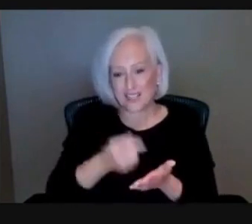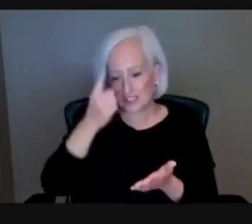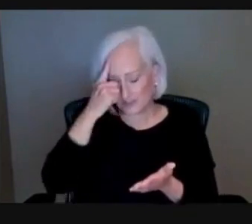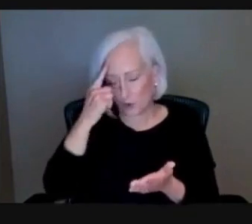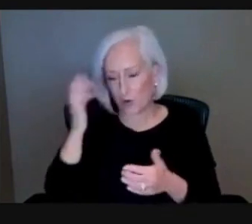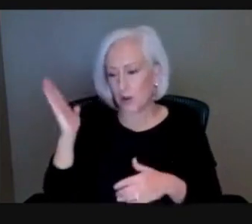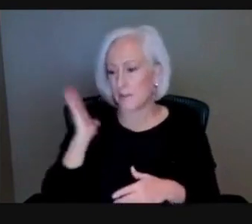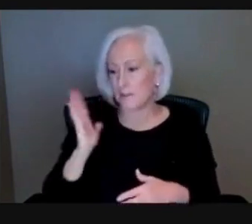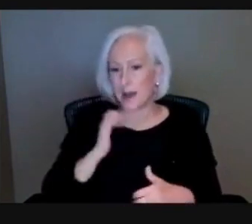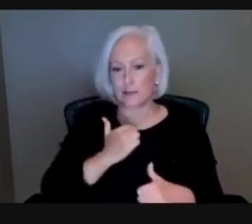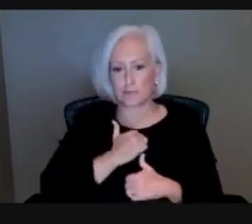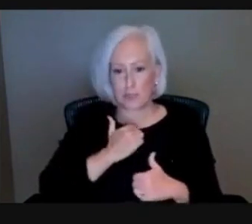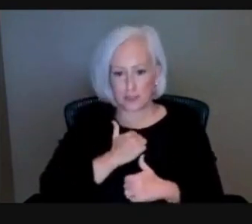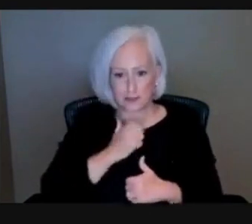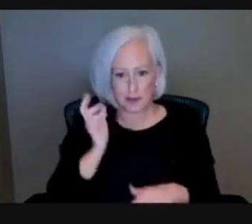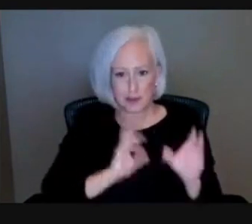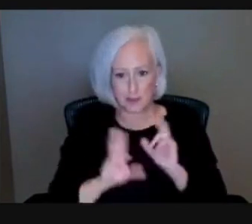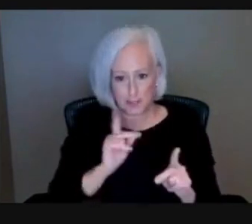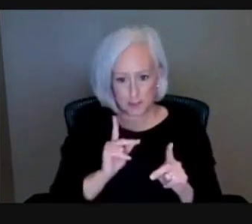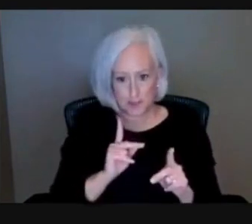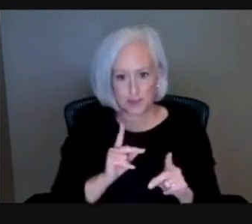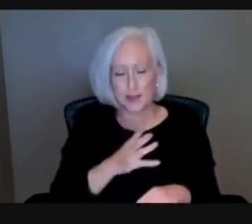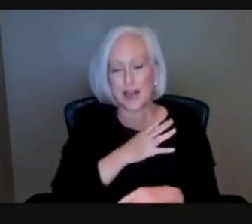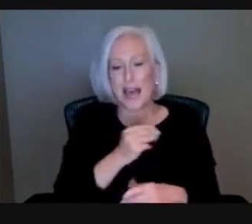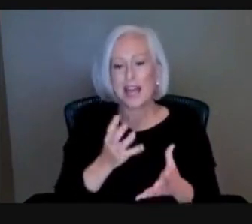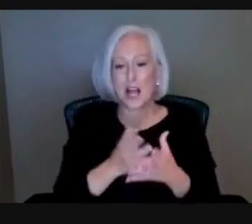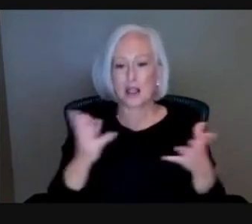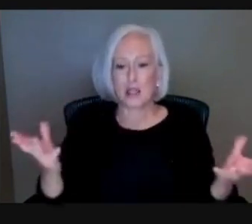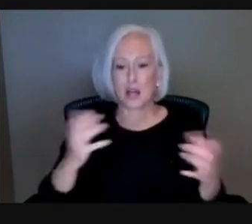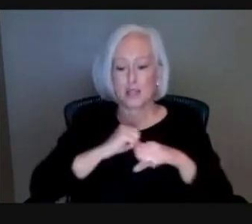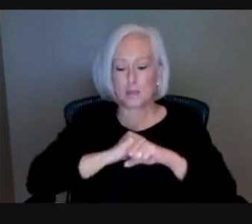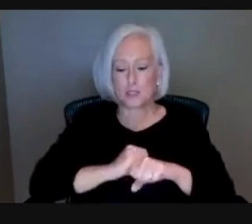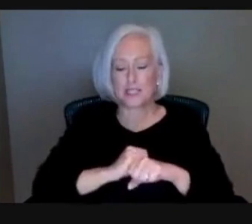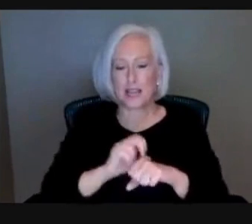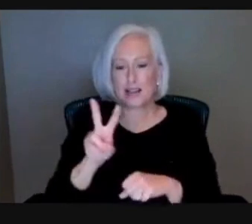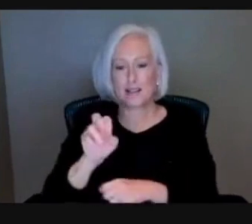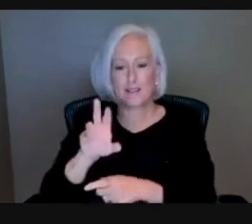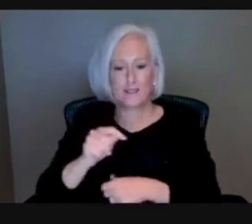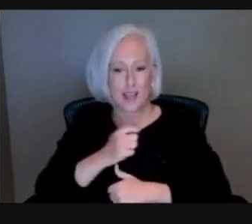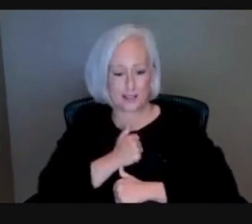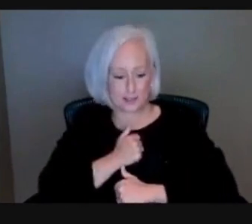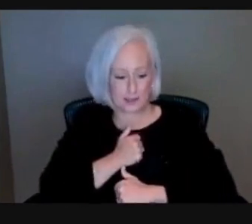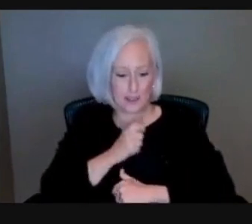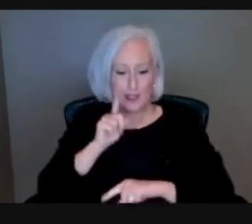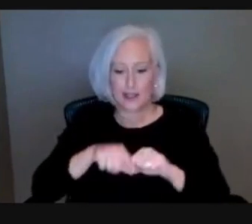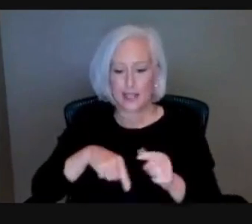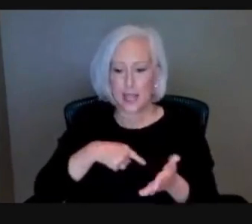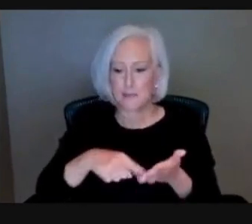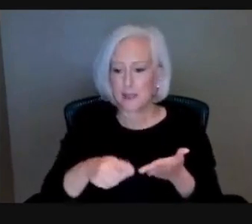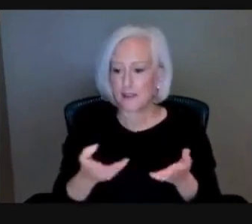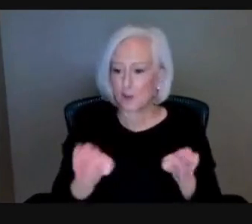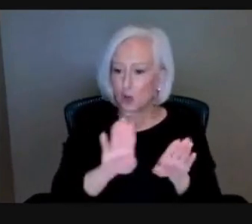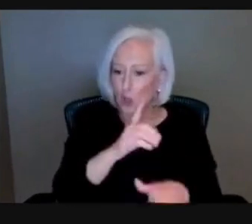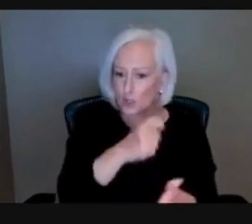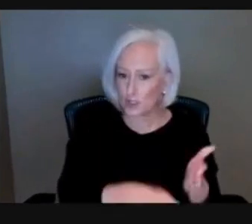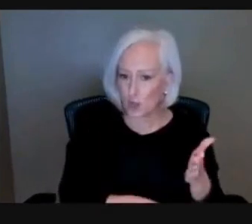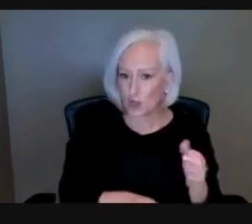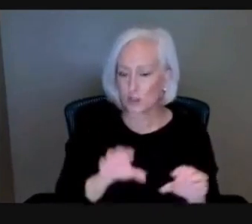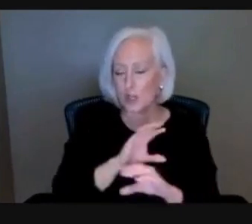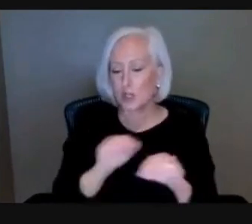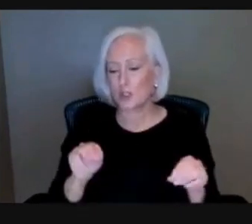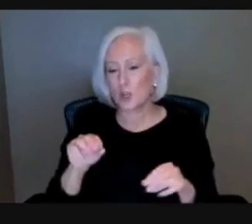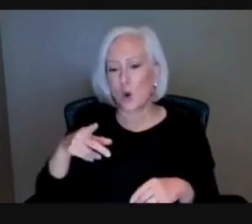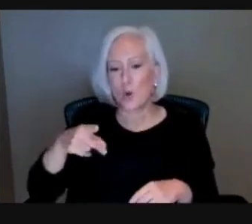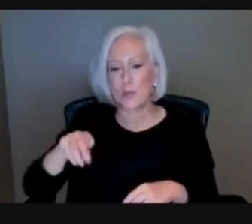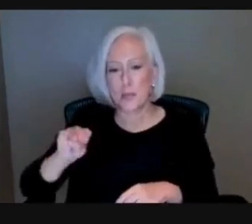and they have a lot of things that actually protect our veterans. They can't pay for a lot of closing costs. There's no mortgage insurance monthly on